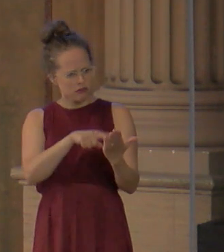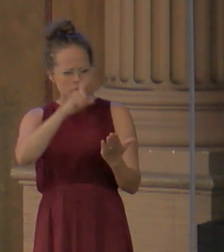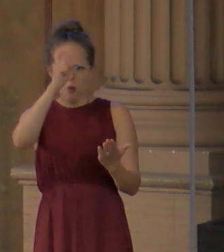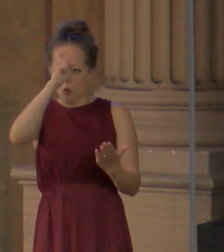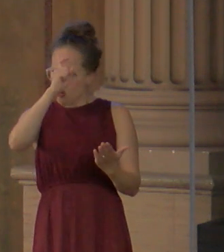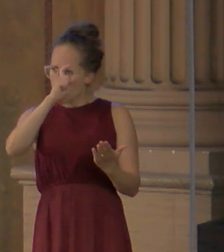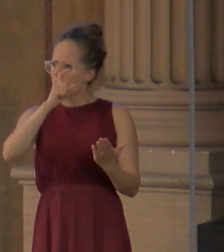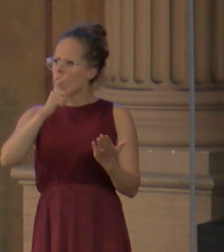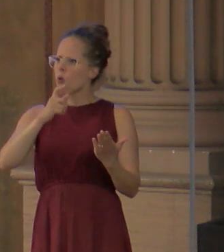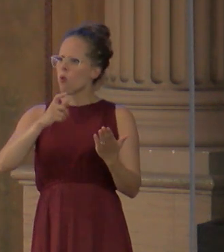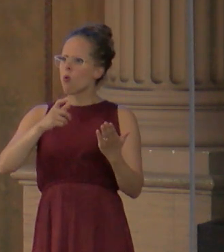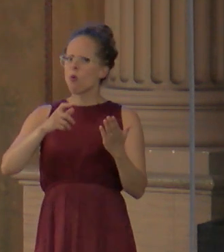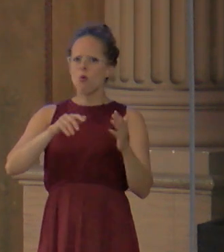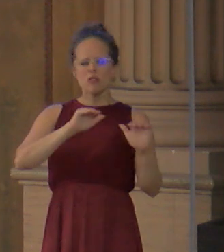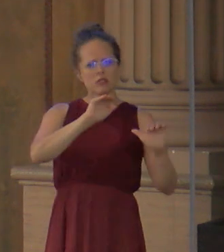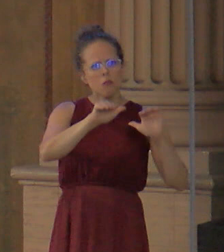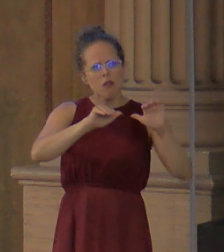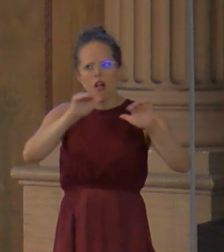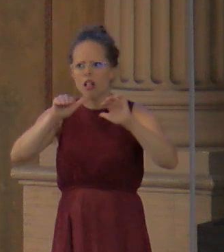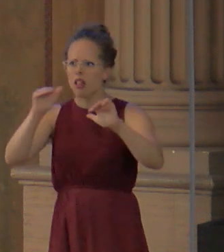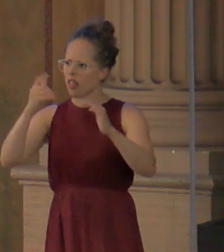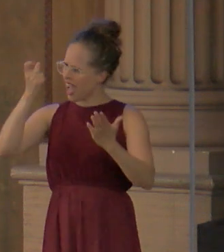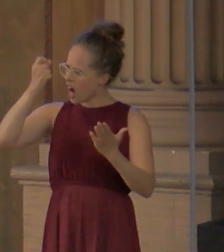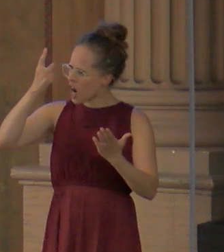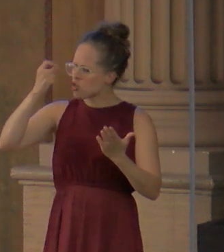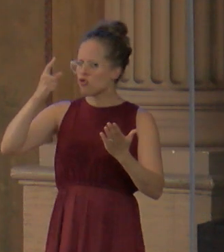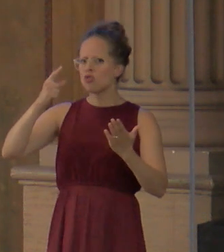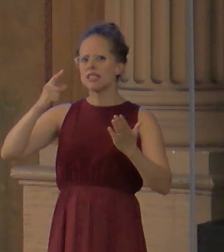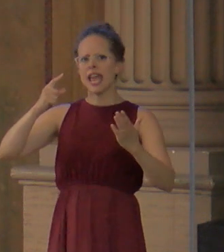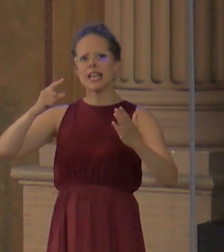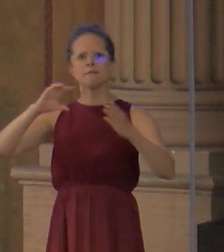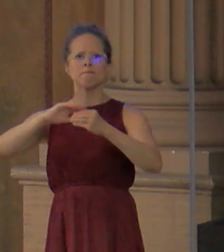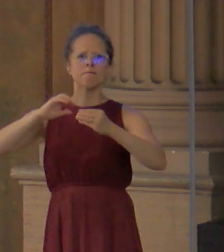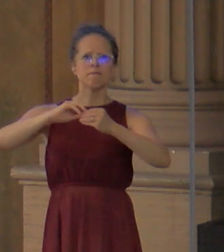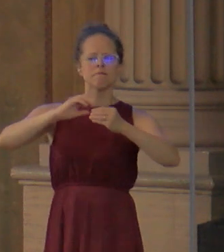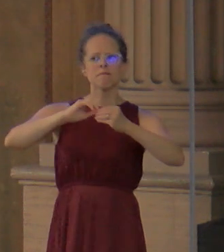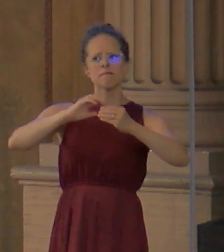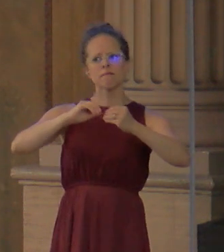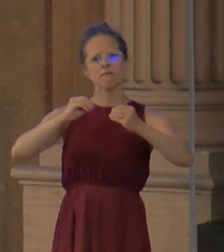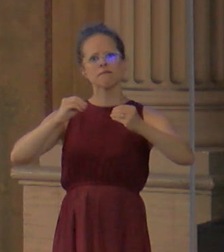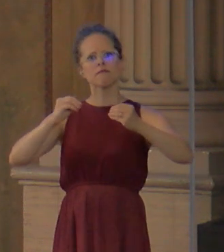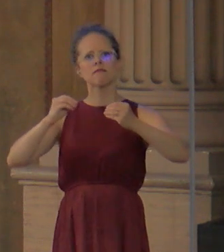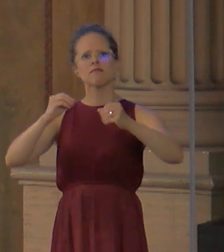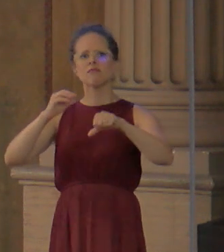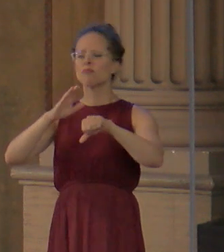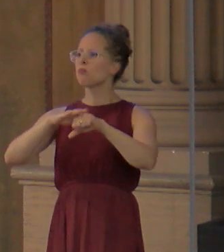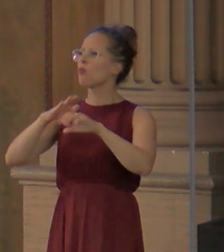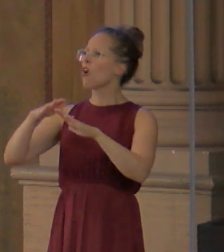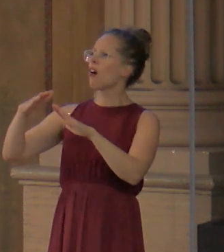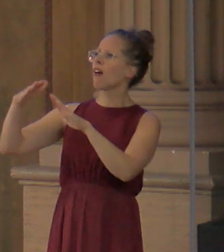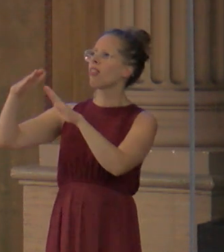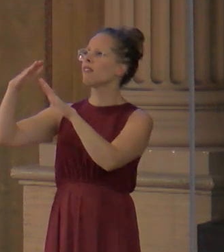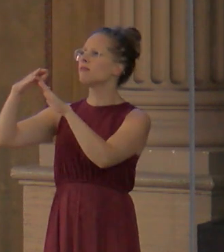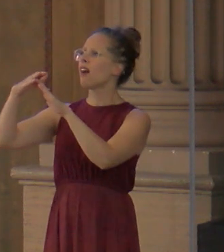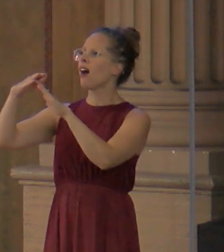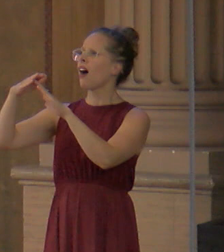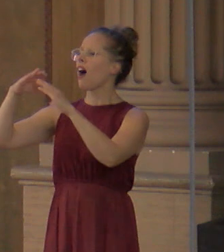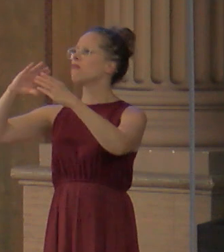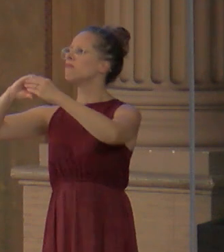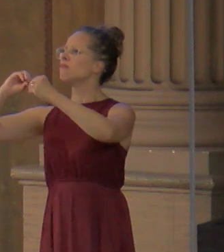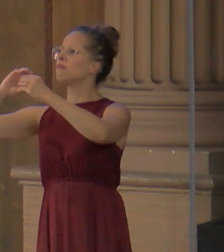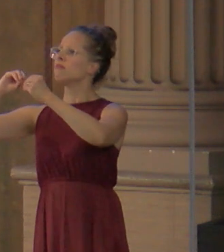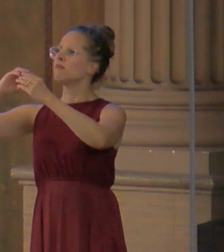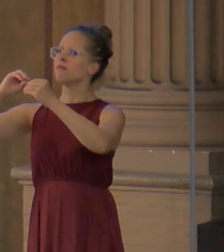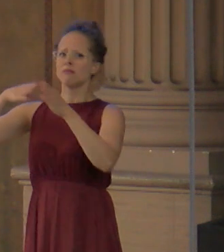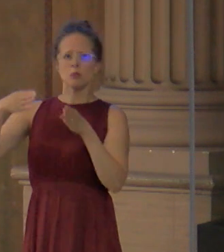call? Does not understanding raise her voice? On the heights beside the way, at the crossroads she takes